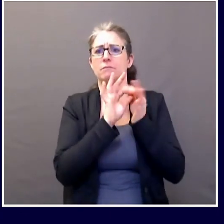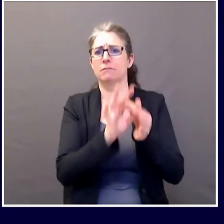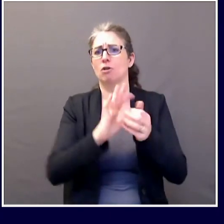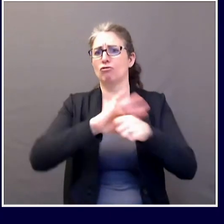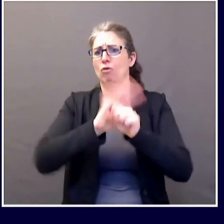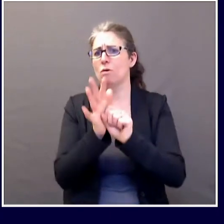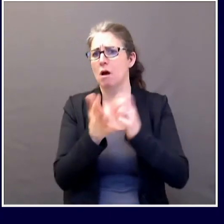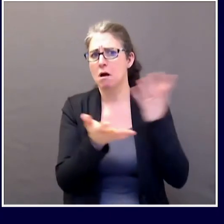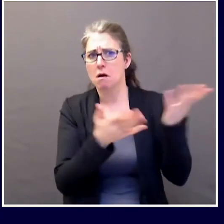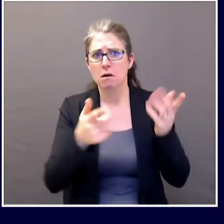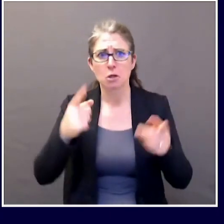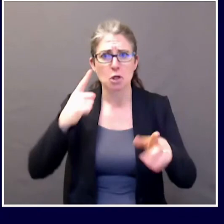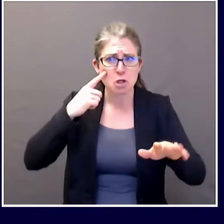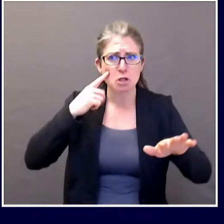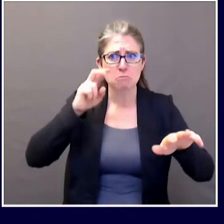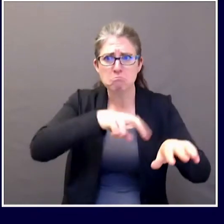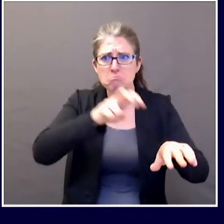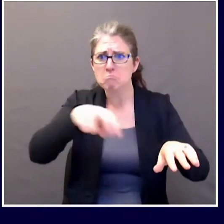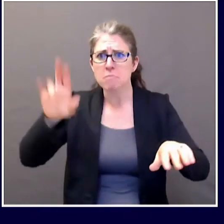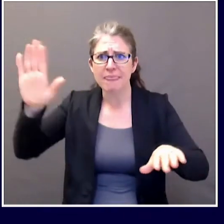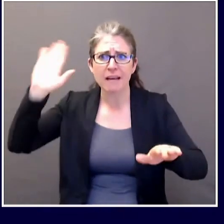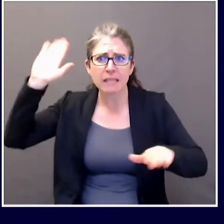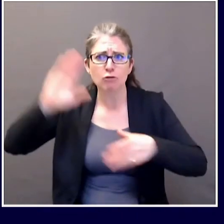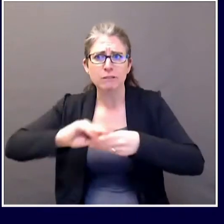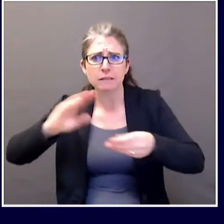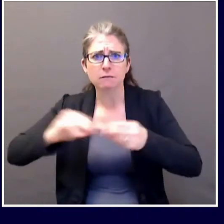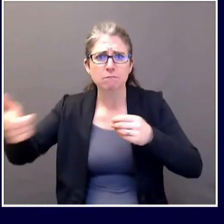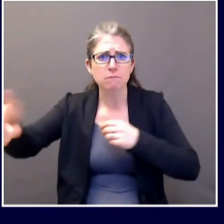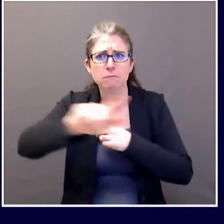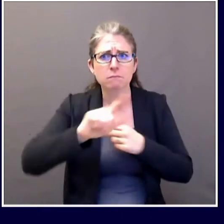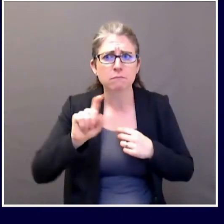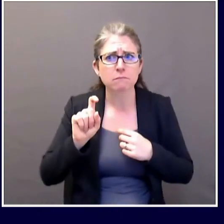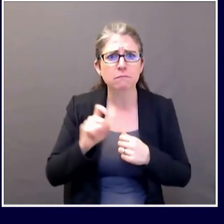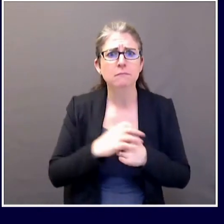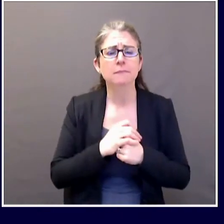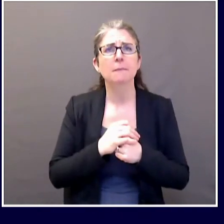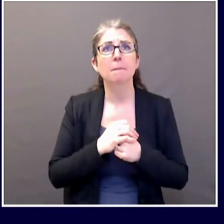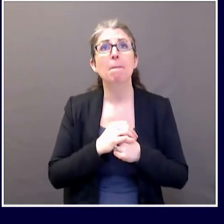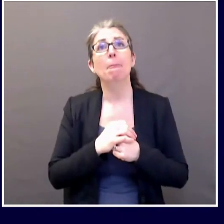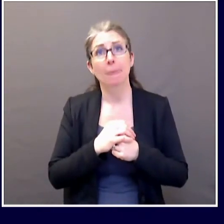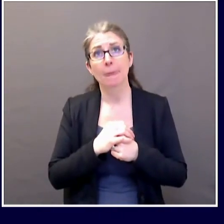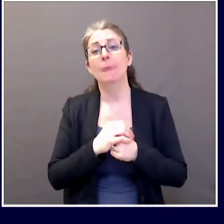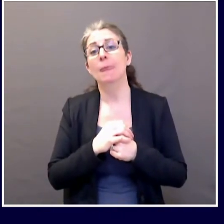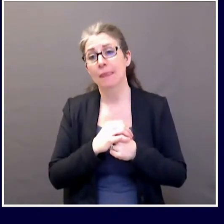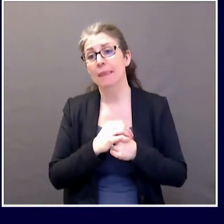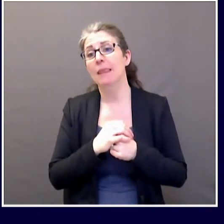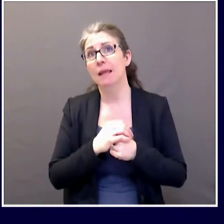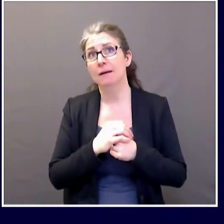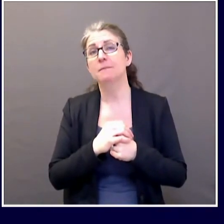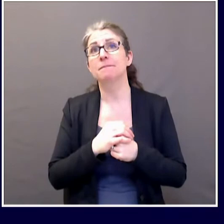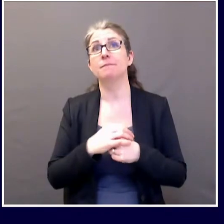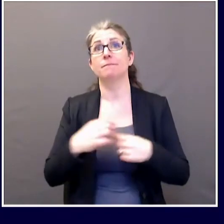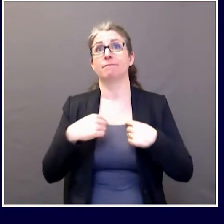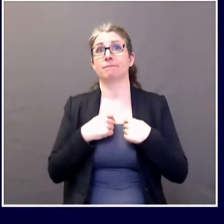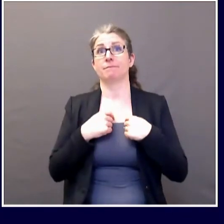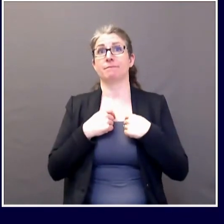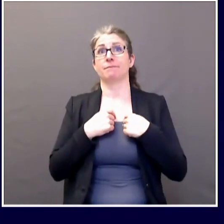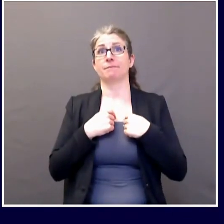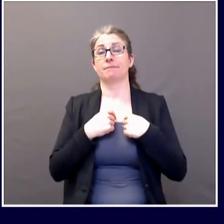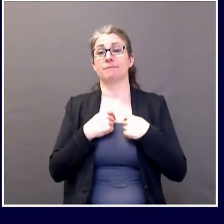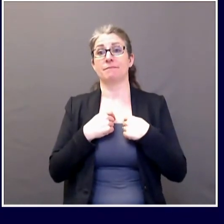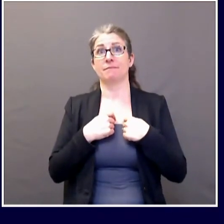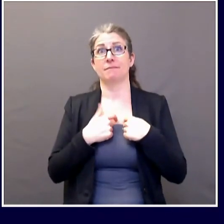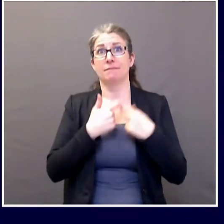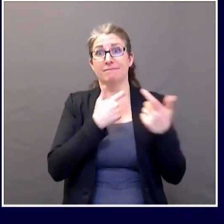the hearing. We have been very deeply involved, working with our colleagues in the legislature to make sure that the